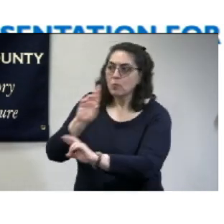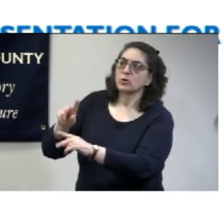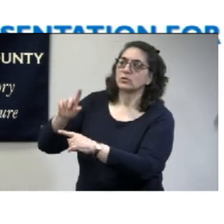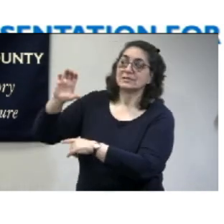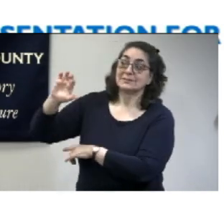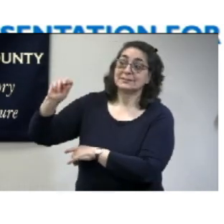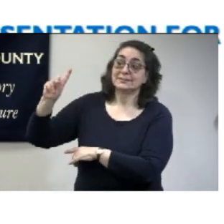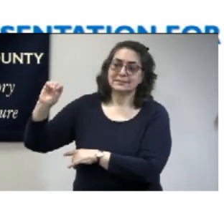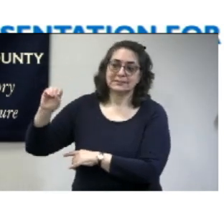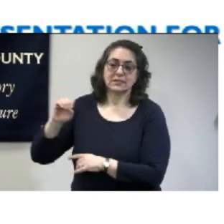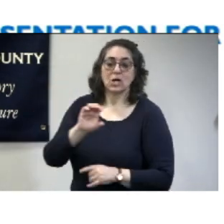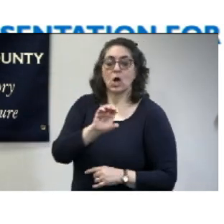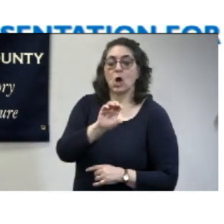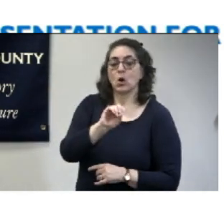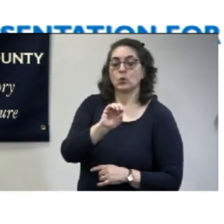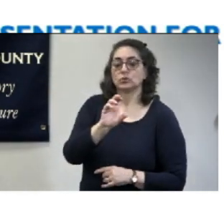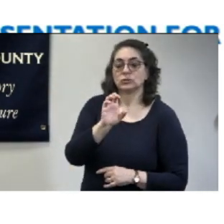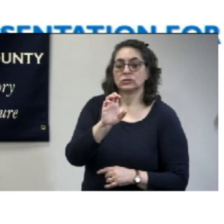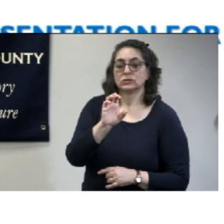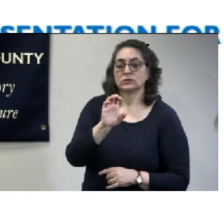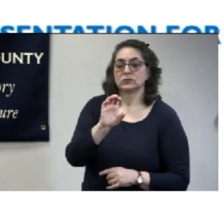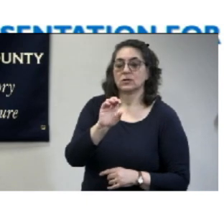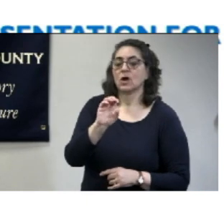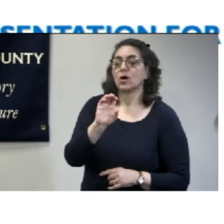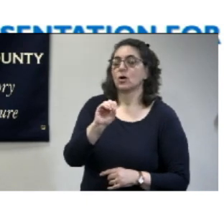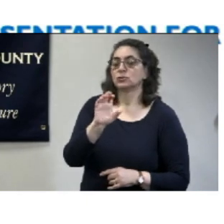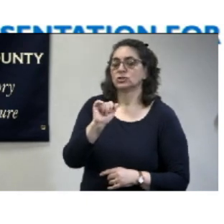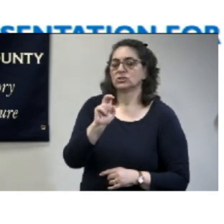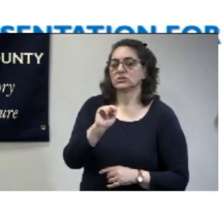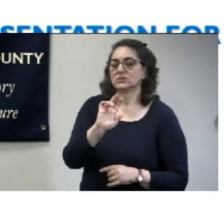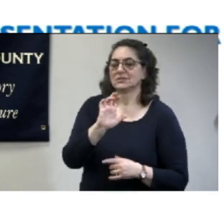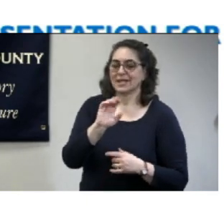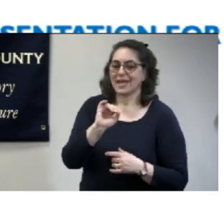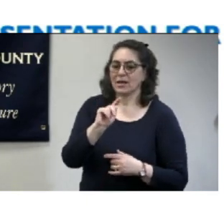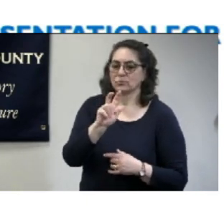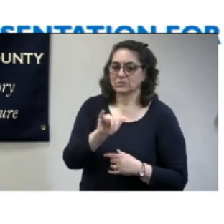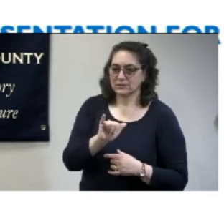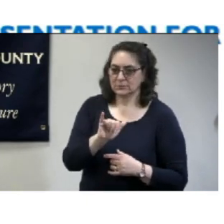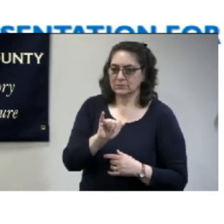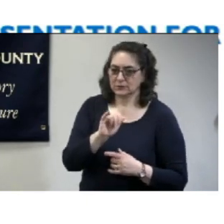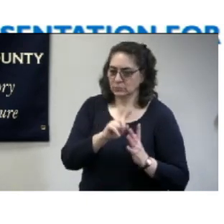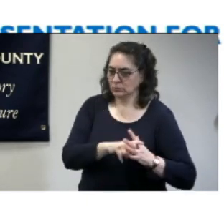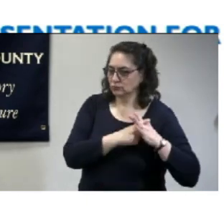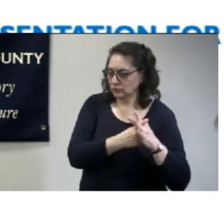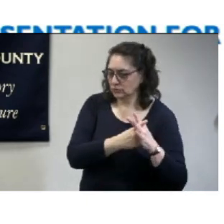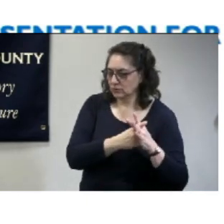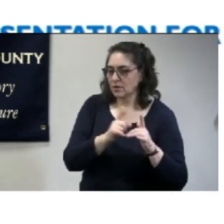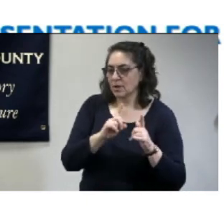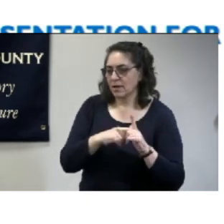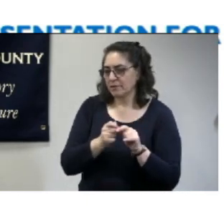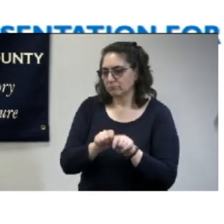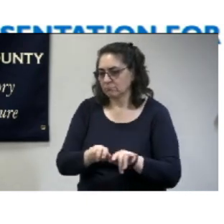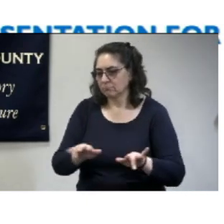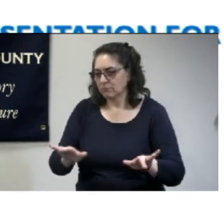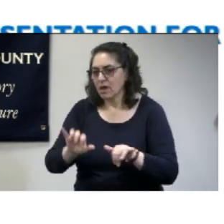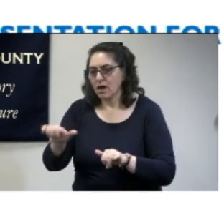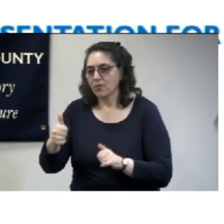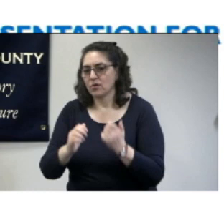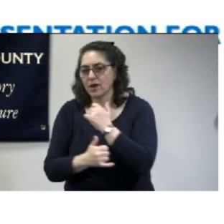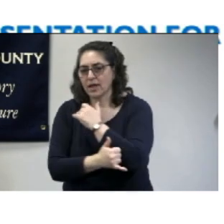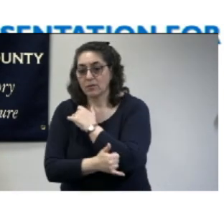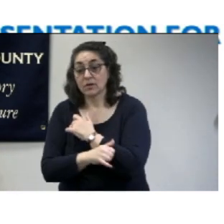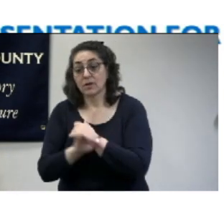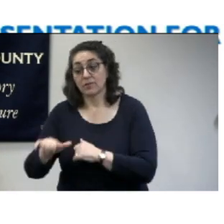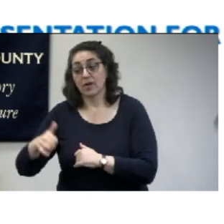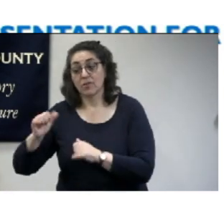Ocean County was the original OFRT in the state, and then it expanded to other counties in the state. And the other